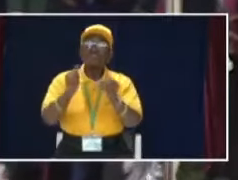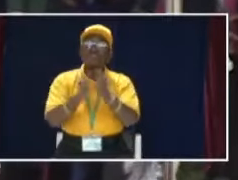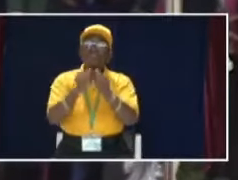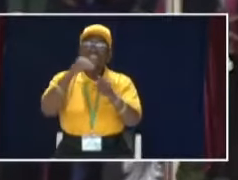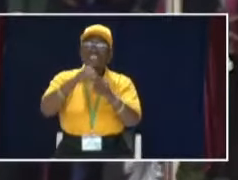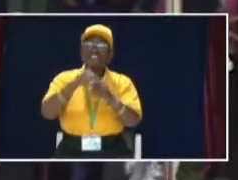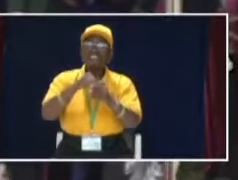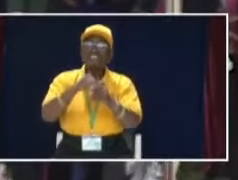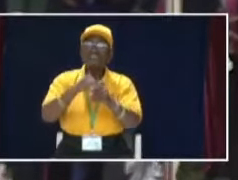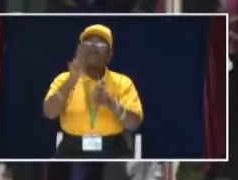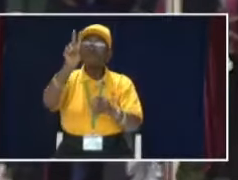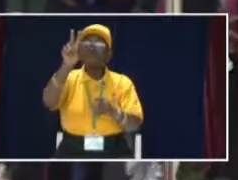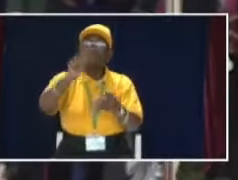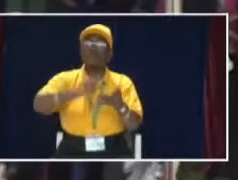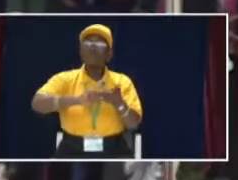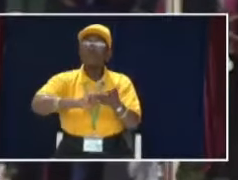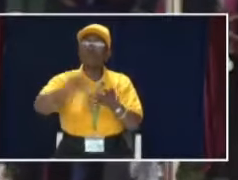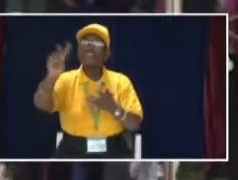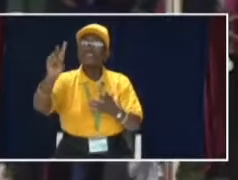Abuja.